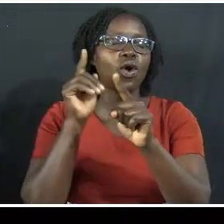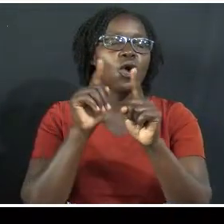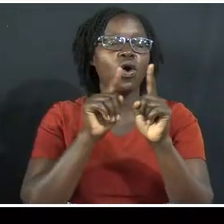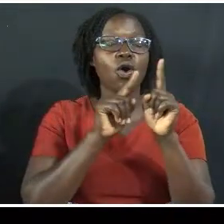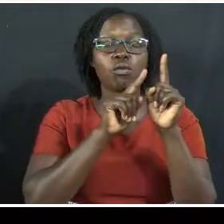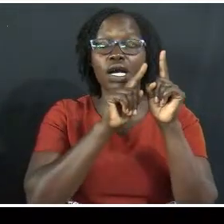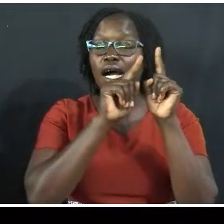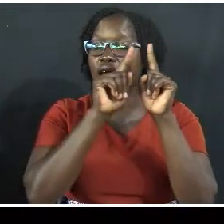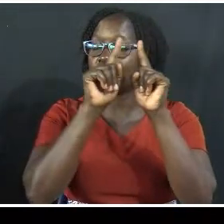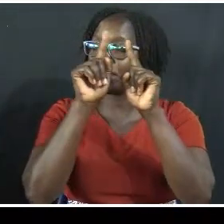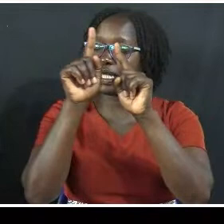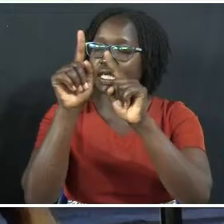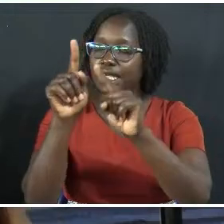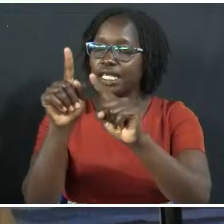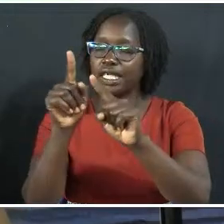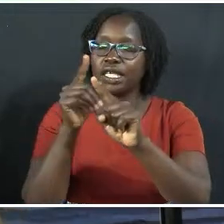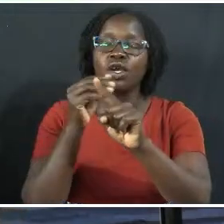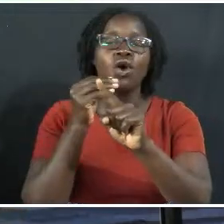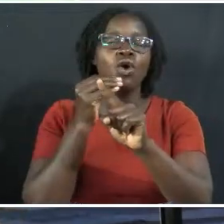Lord,